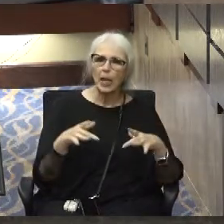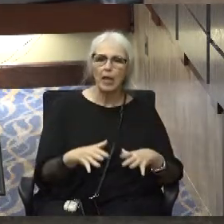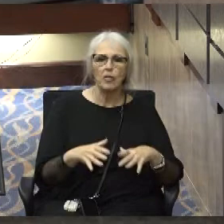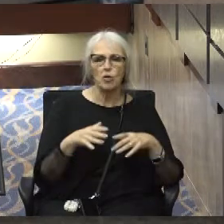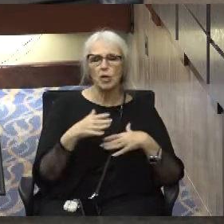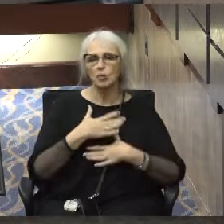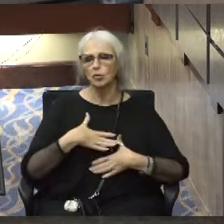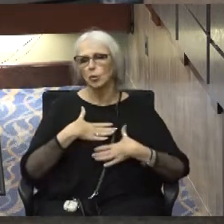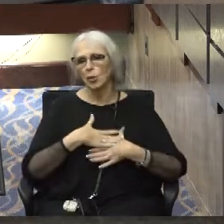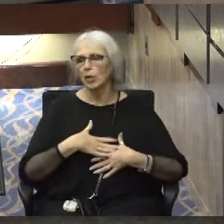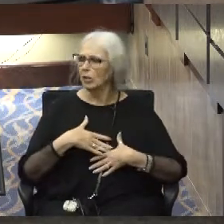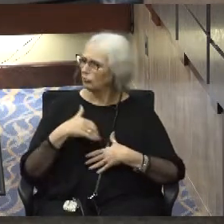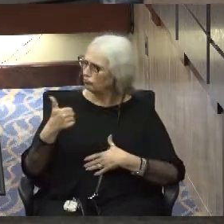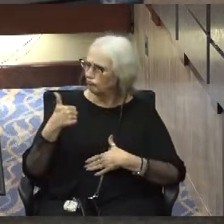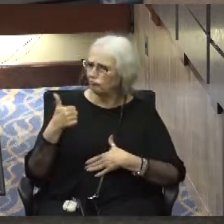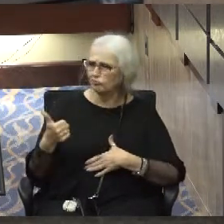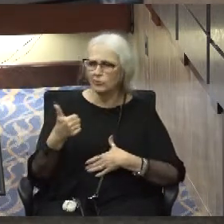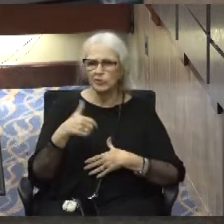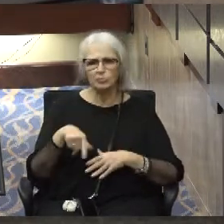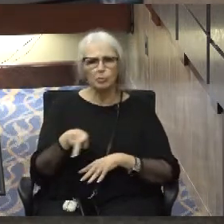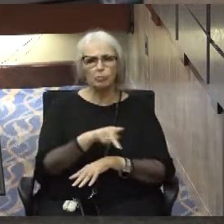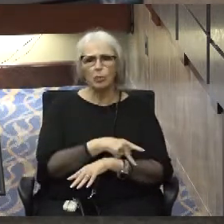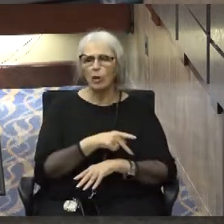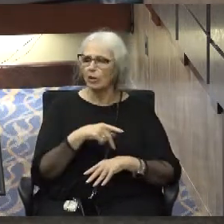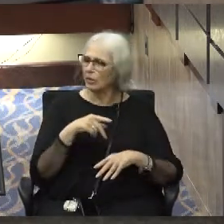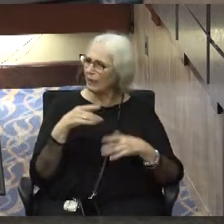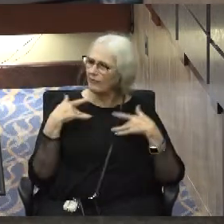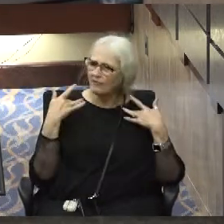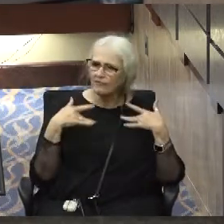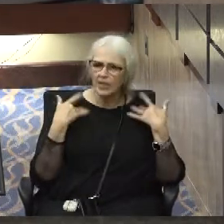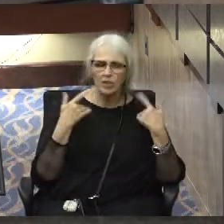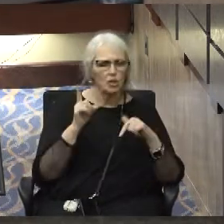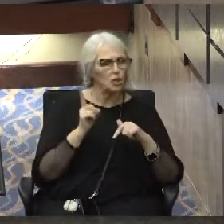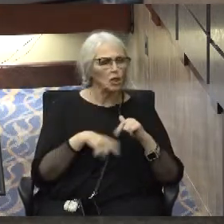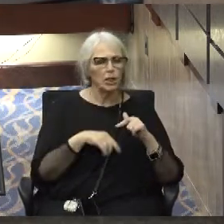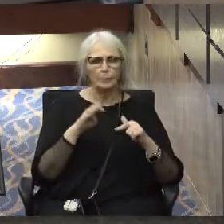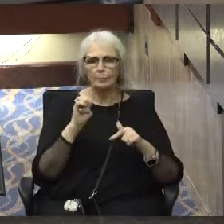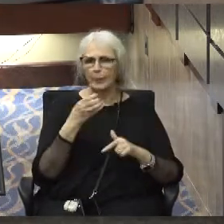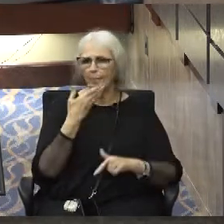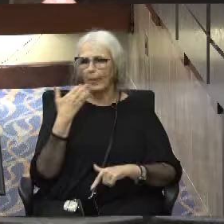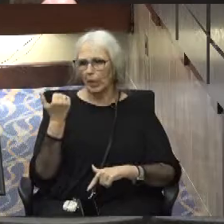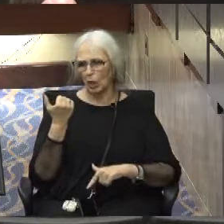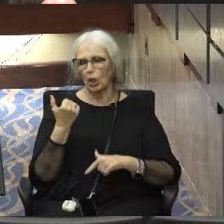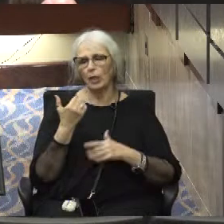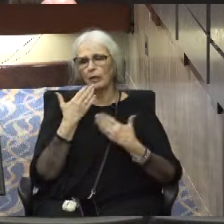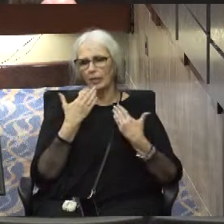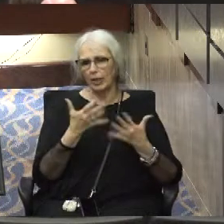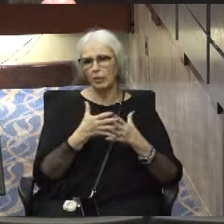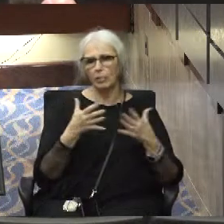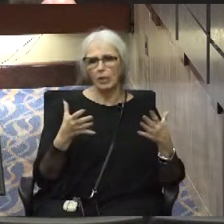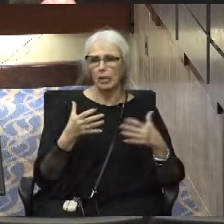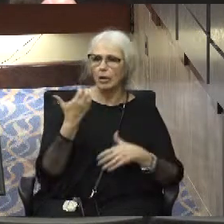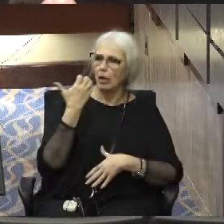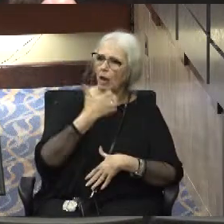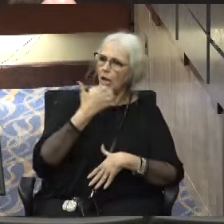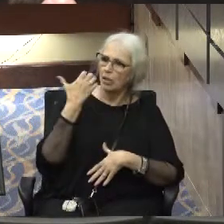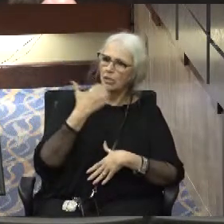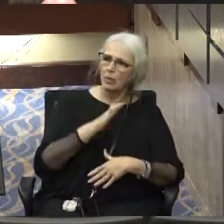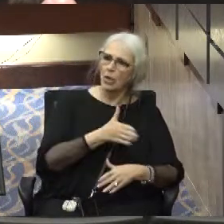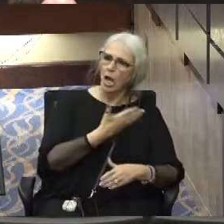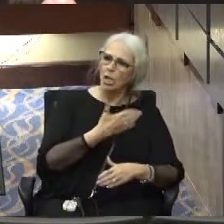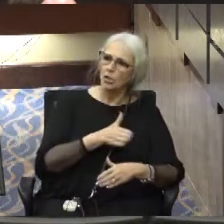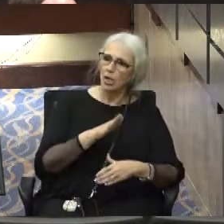team, well done. Event couldn't have gone better. So thank you so much. Thank you. It was an awesome concert.